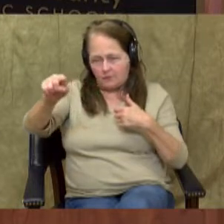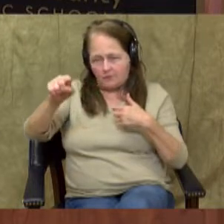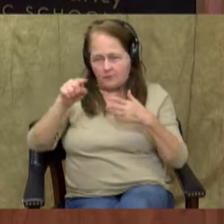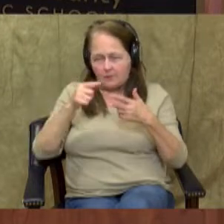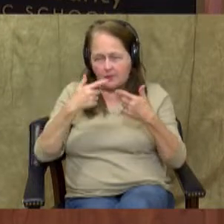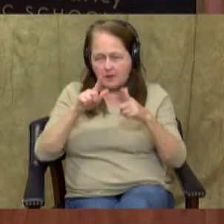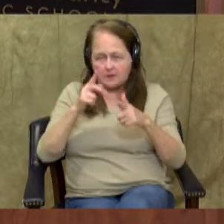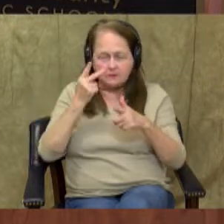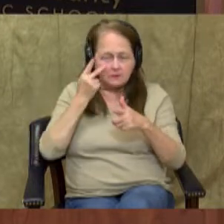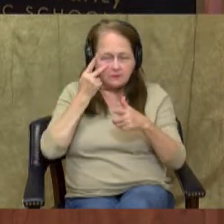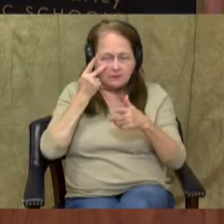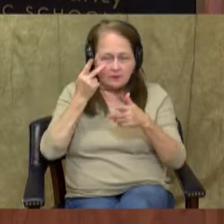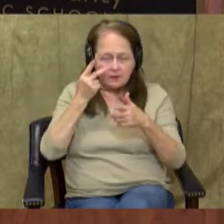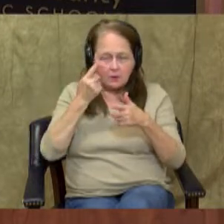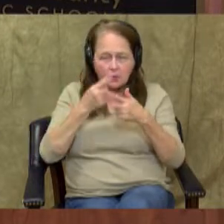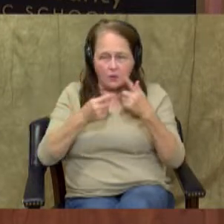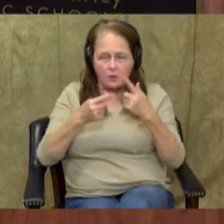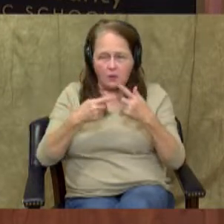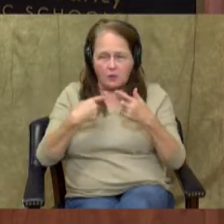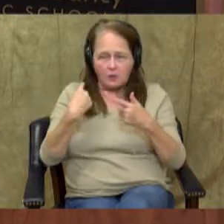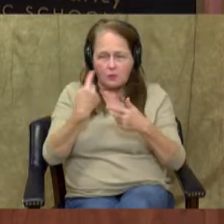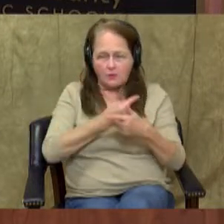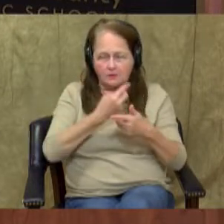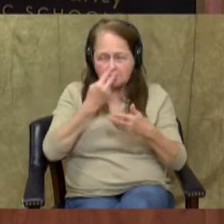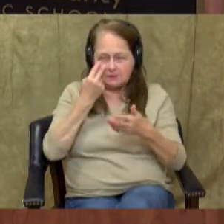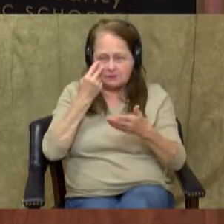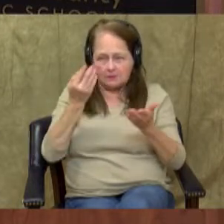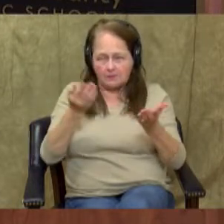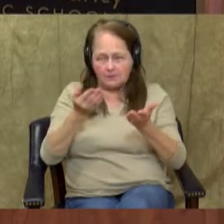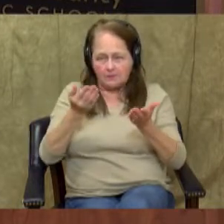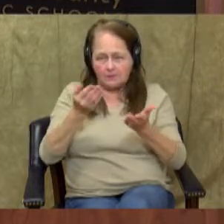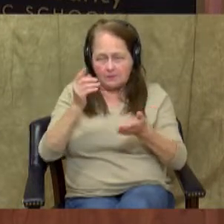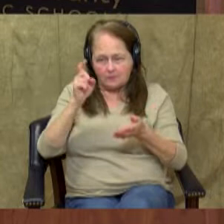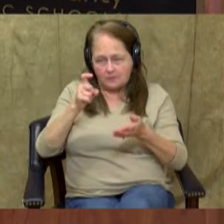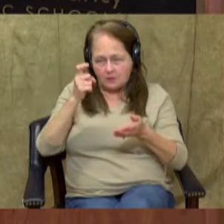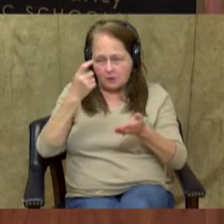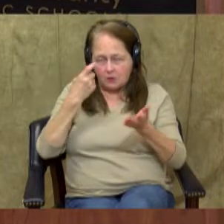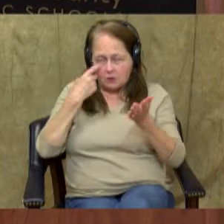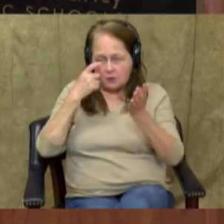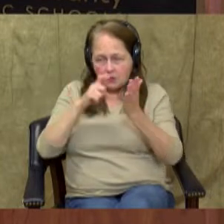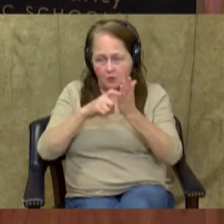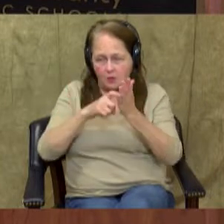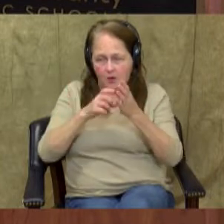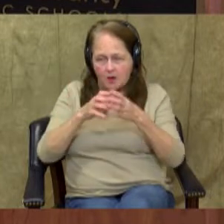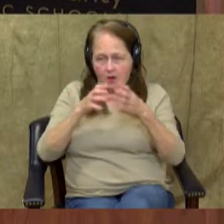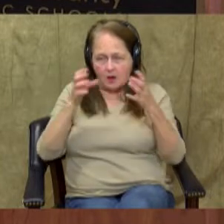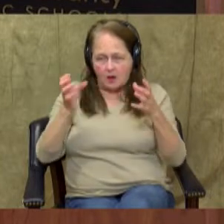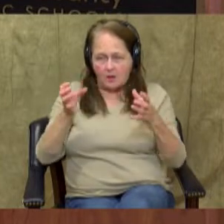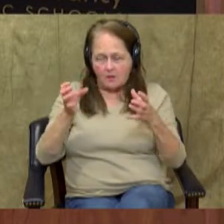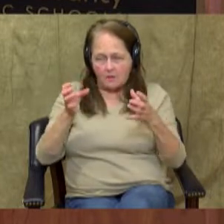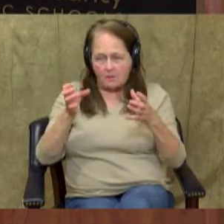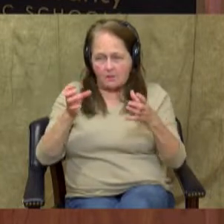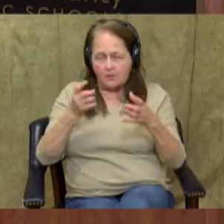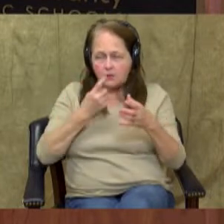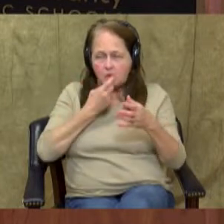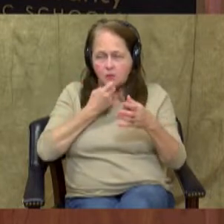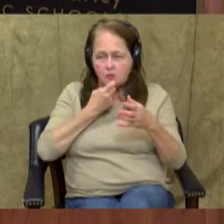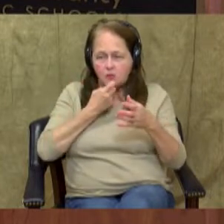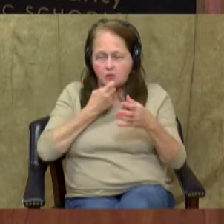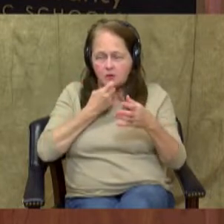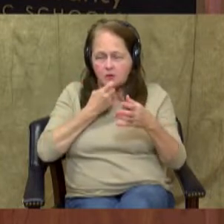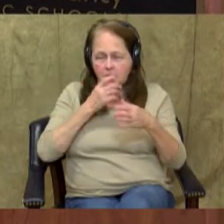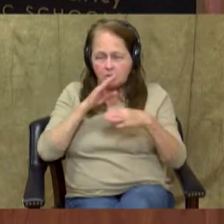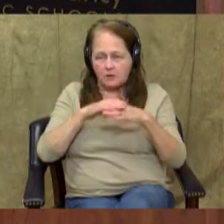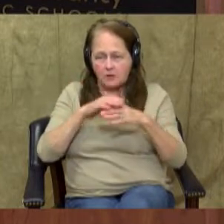let's look at what our patterns that we're seeing here. You should notice that there's a lot of red right along